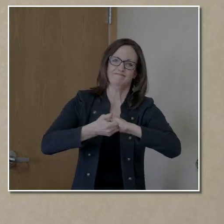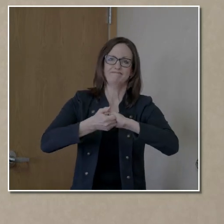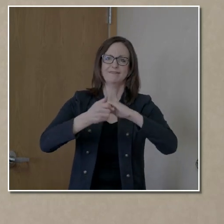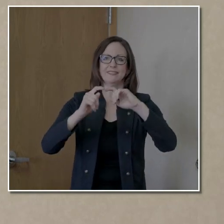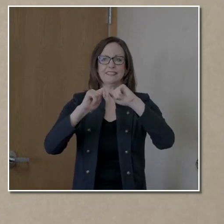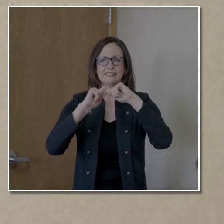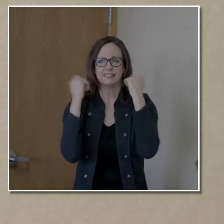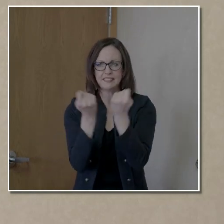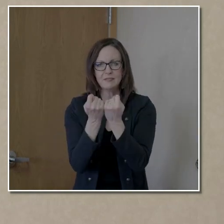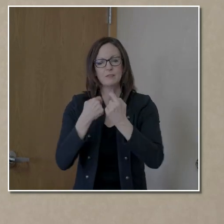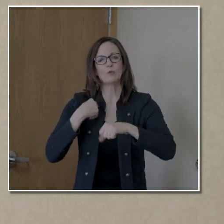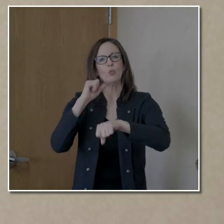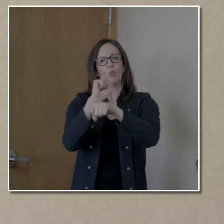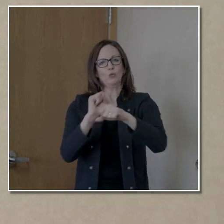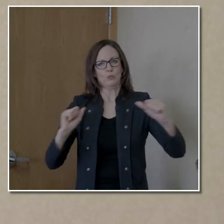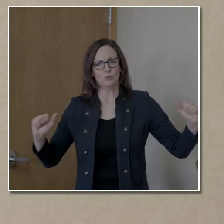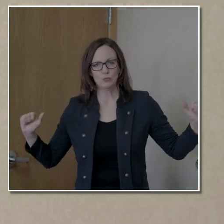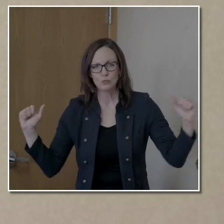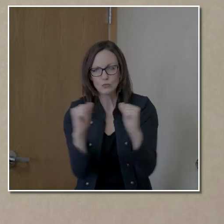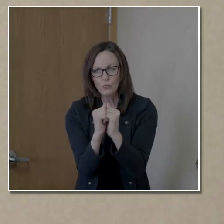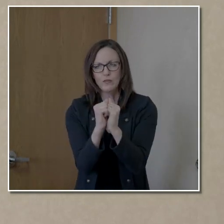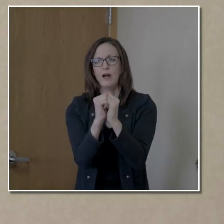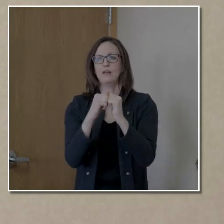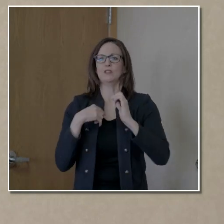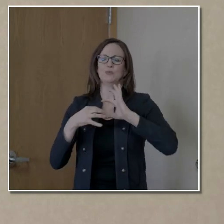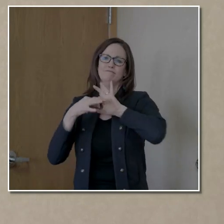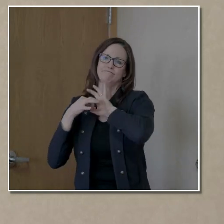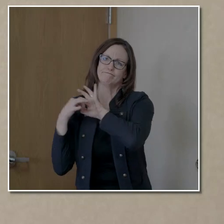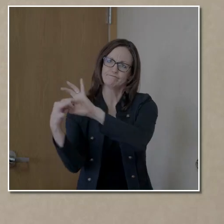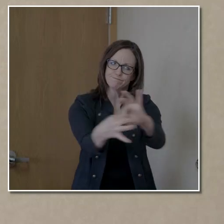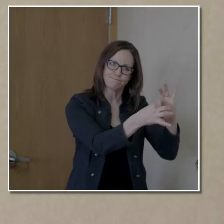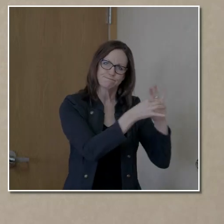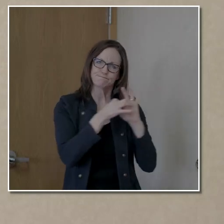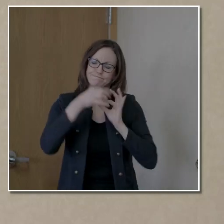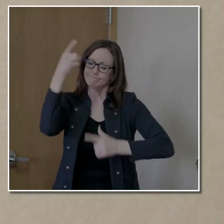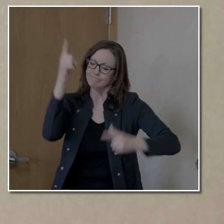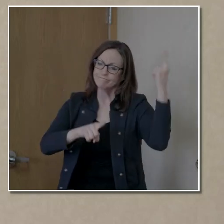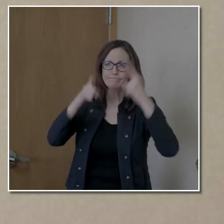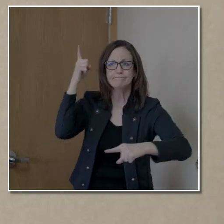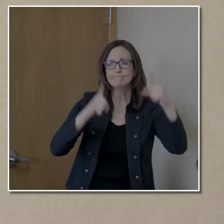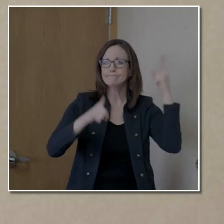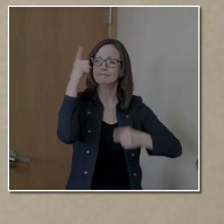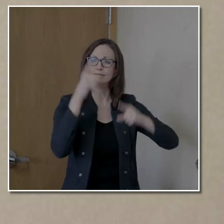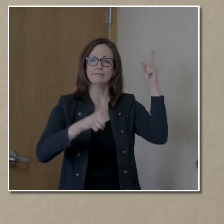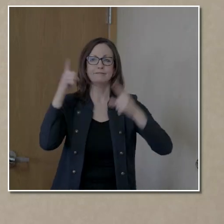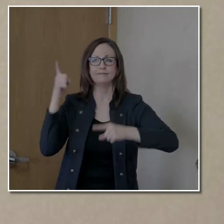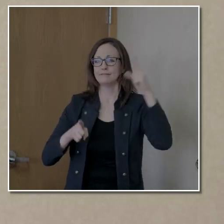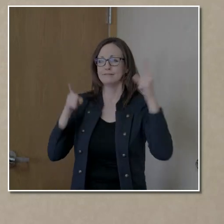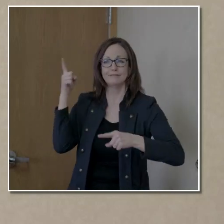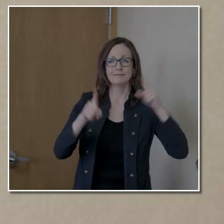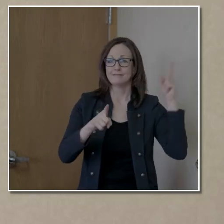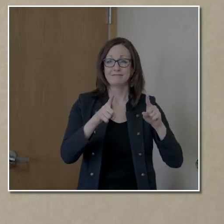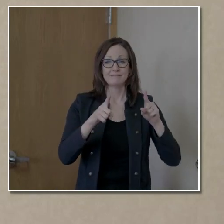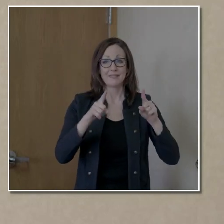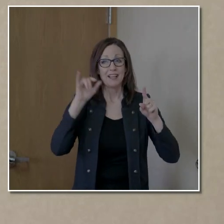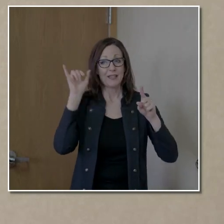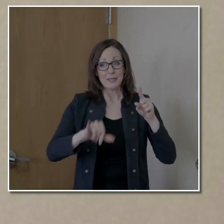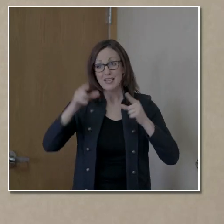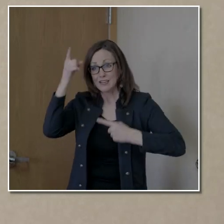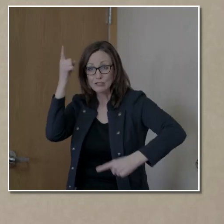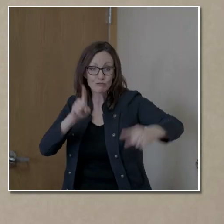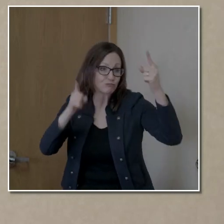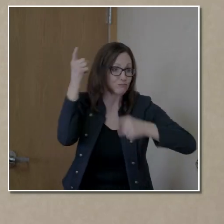home. We are doing this work for you, and we are doing this work with you. So thank you to the committed people in